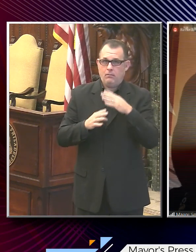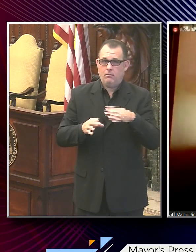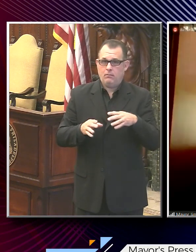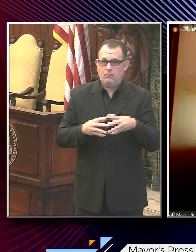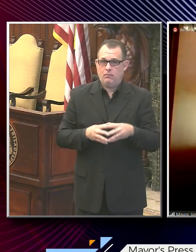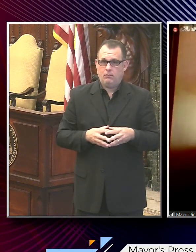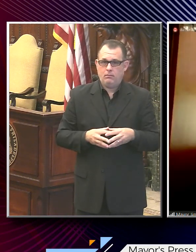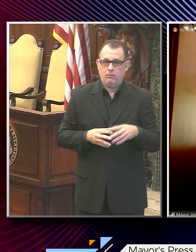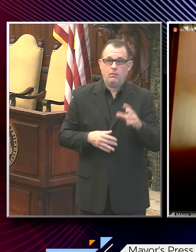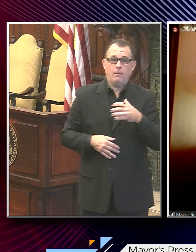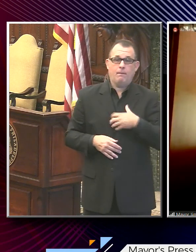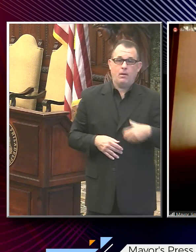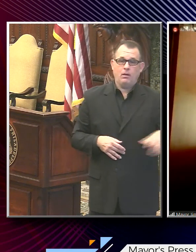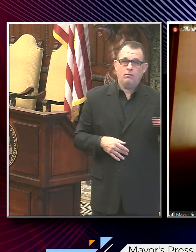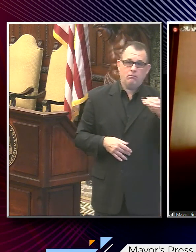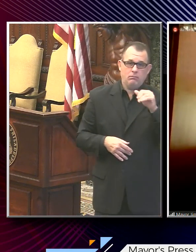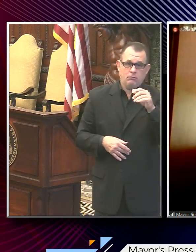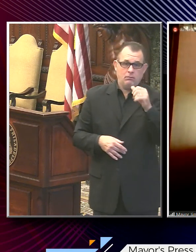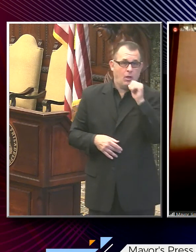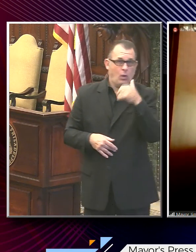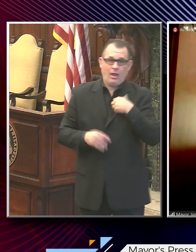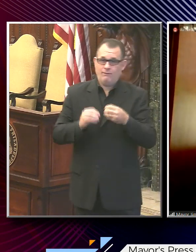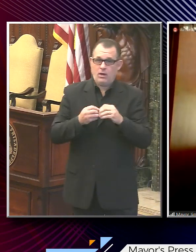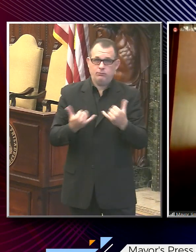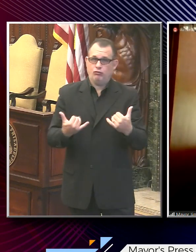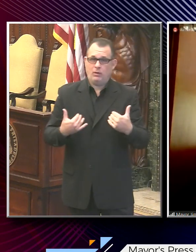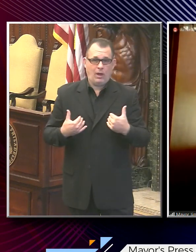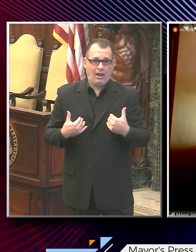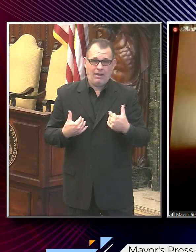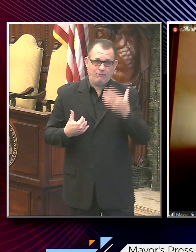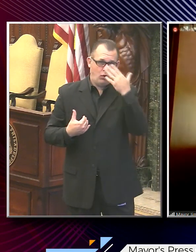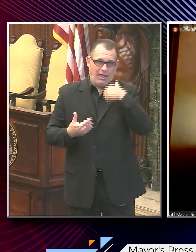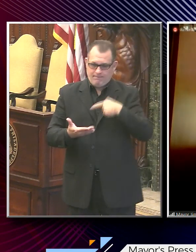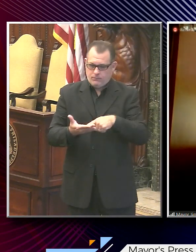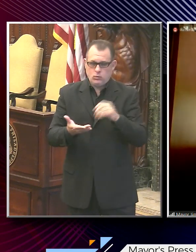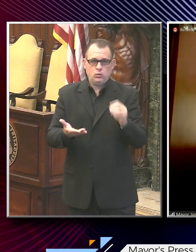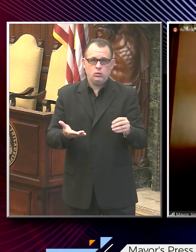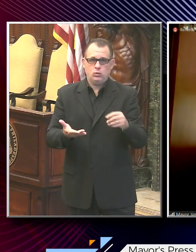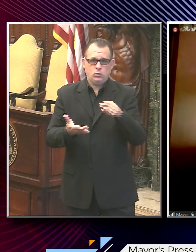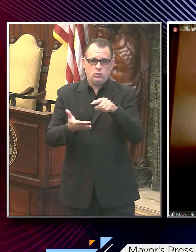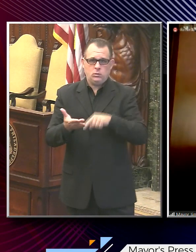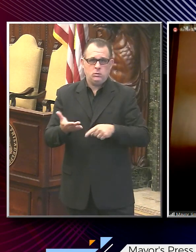I don't have those numbers.